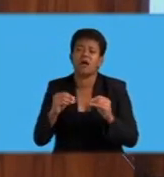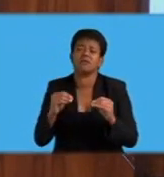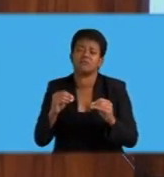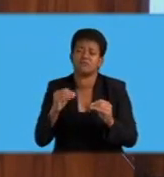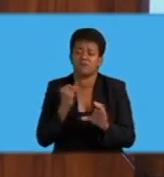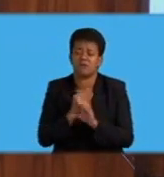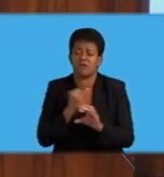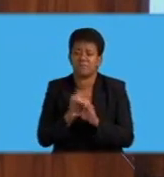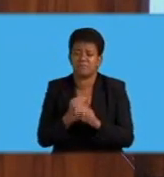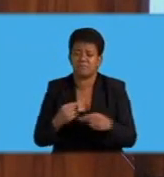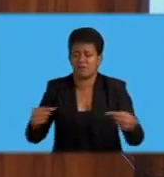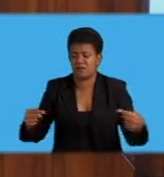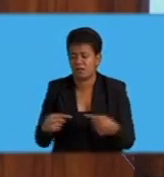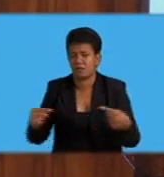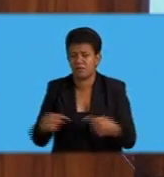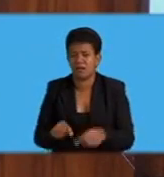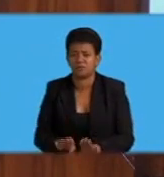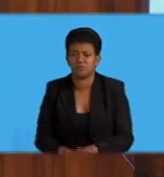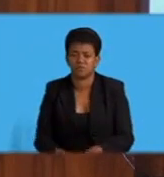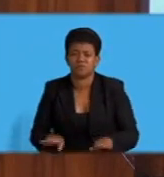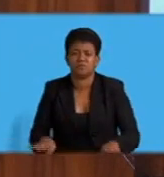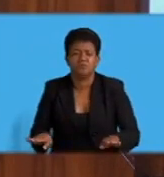against children, which is